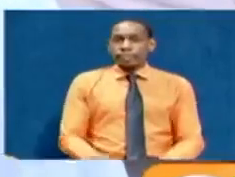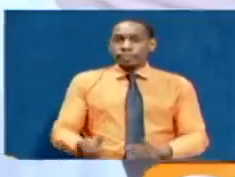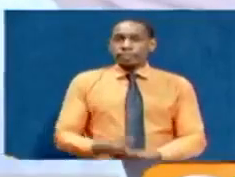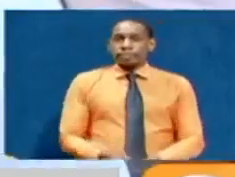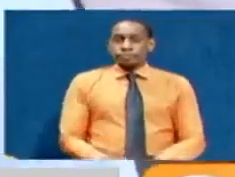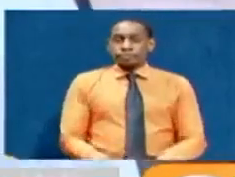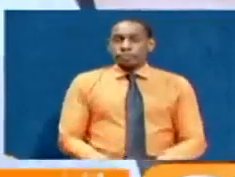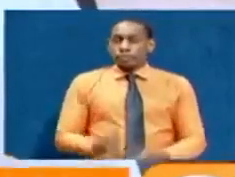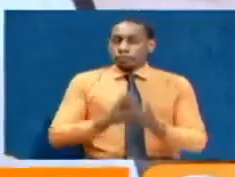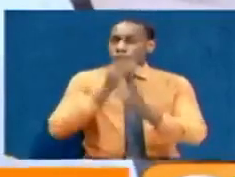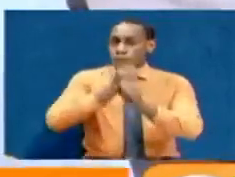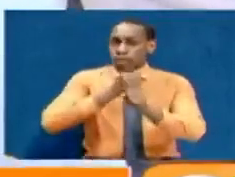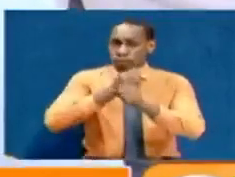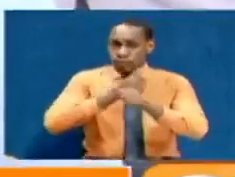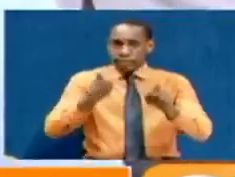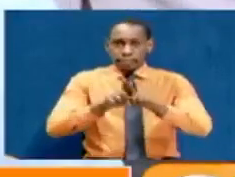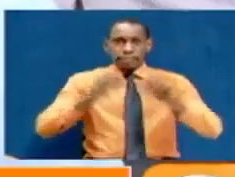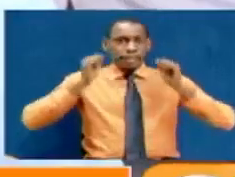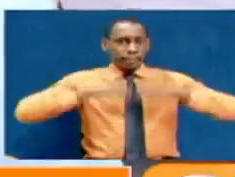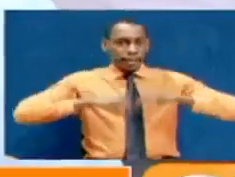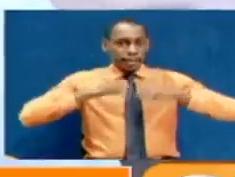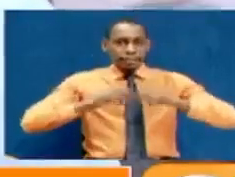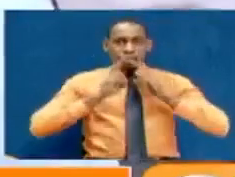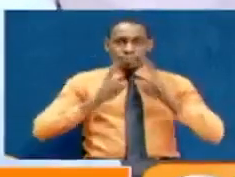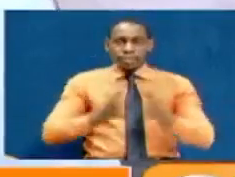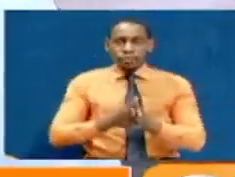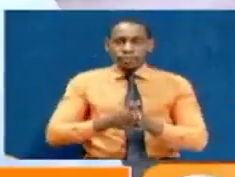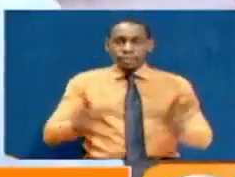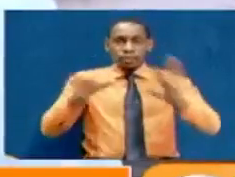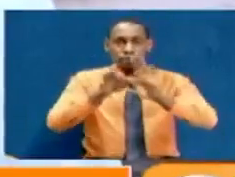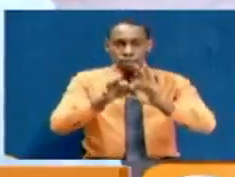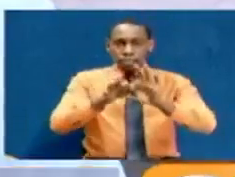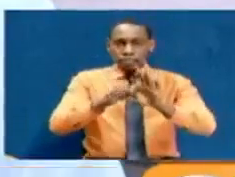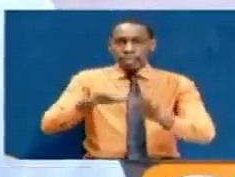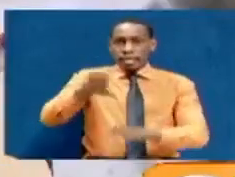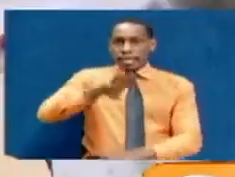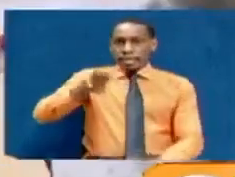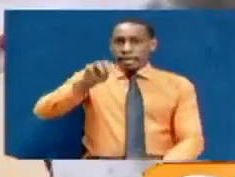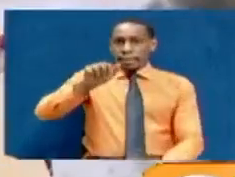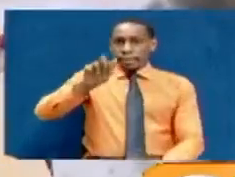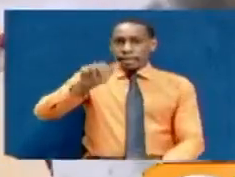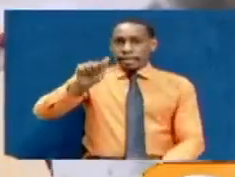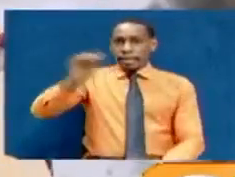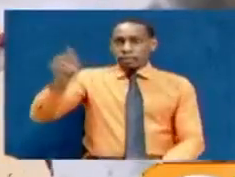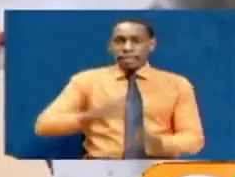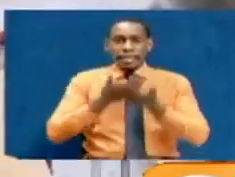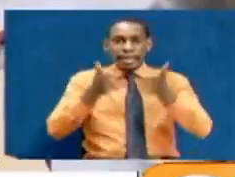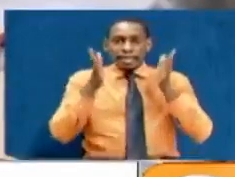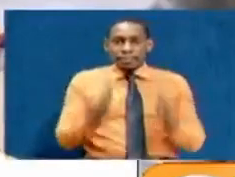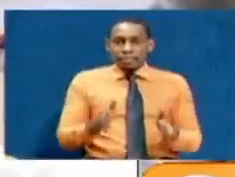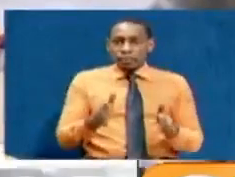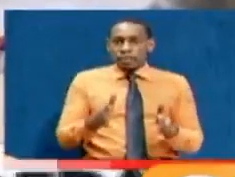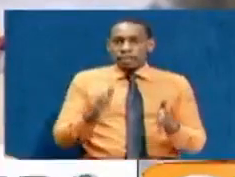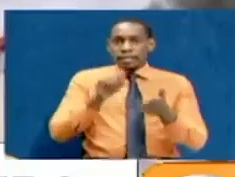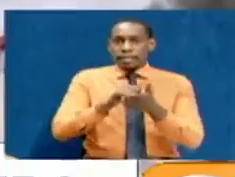been covered and consensus built on peace and cohesion within Mandera County. Anybody will